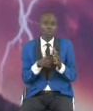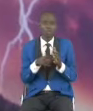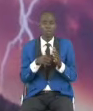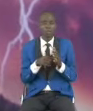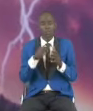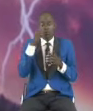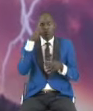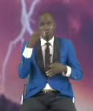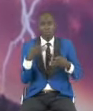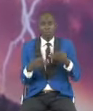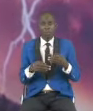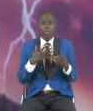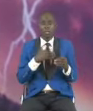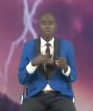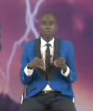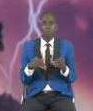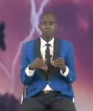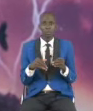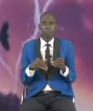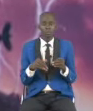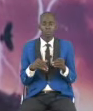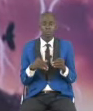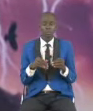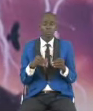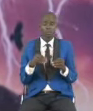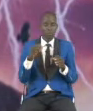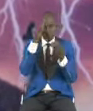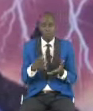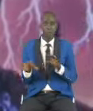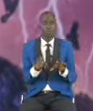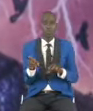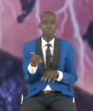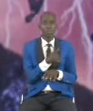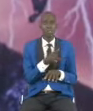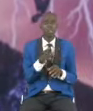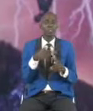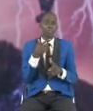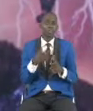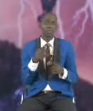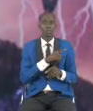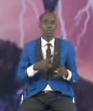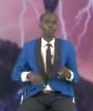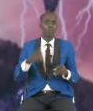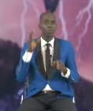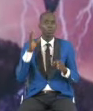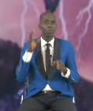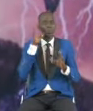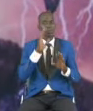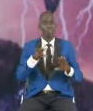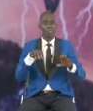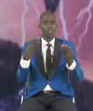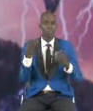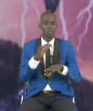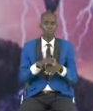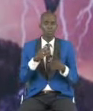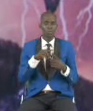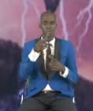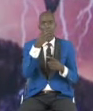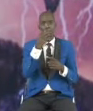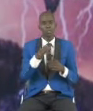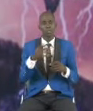the Lord thy God shall keep unto thee the covenant and